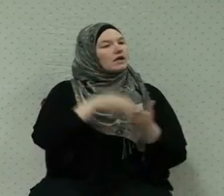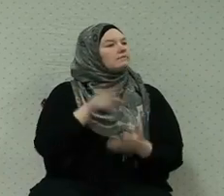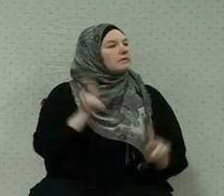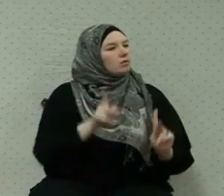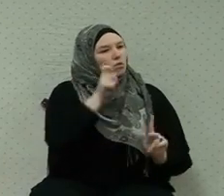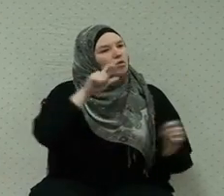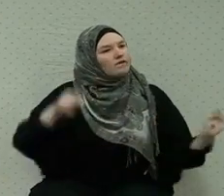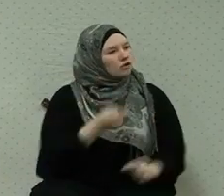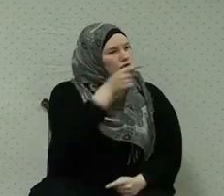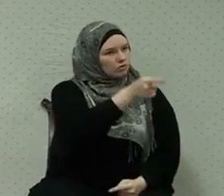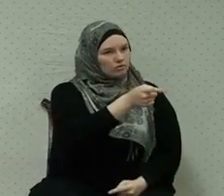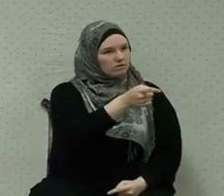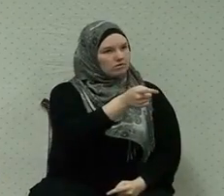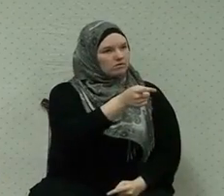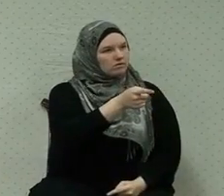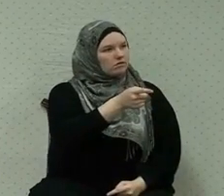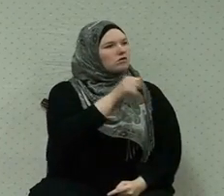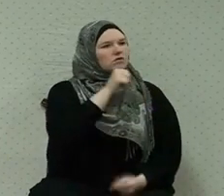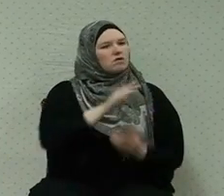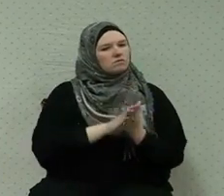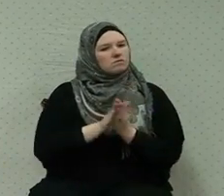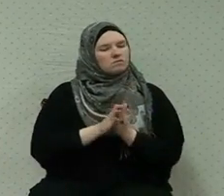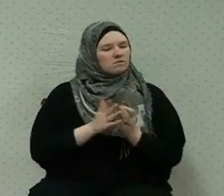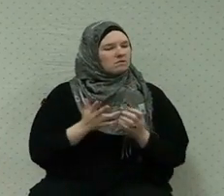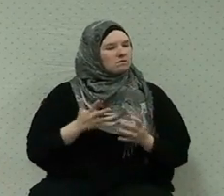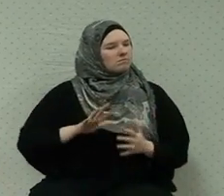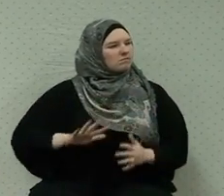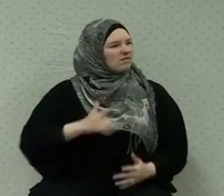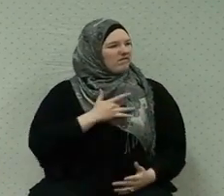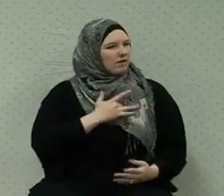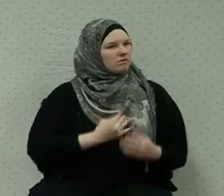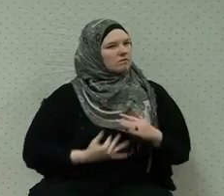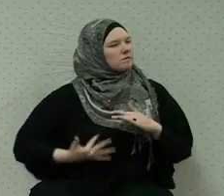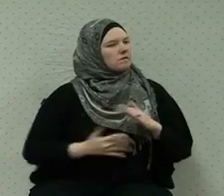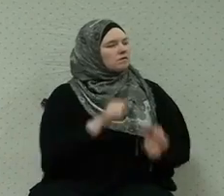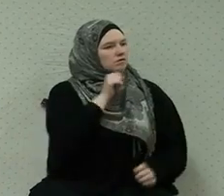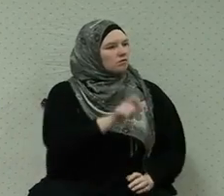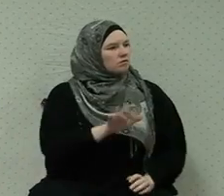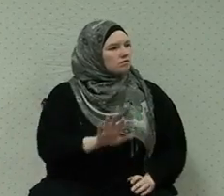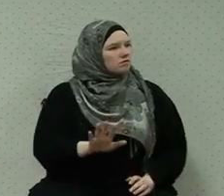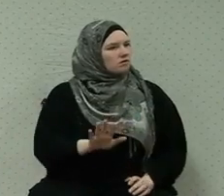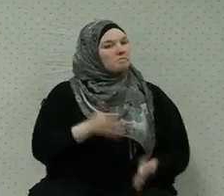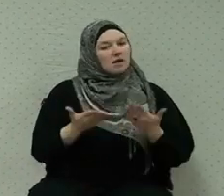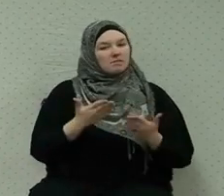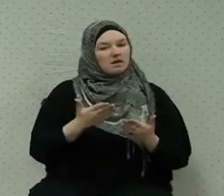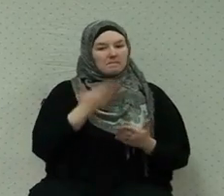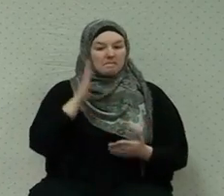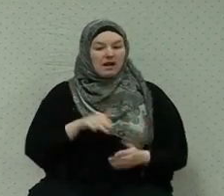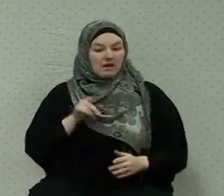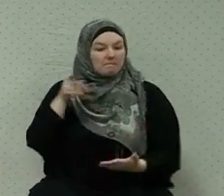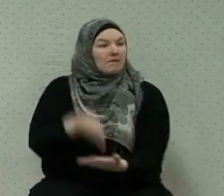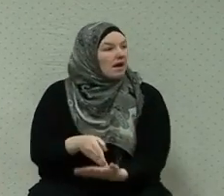have hurt you. Don't you be driven by that feeling that you mistreat them or treat